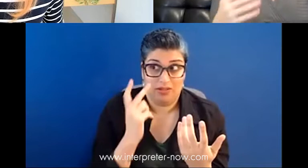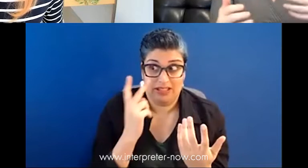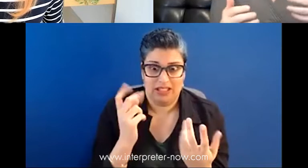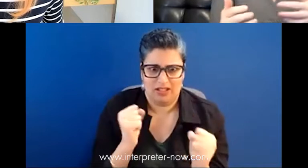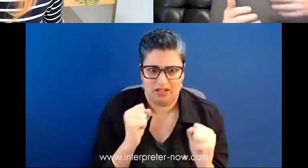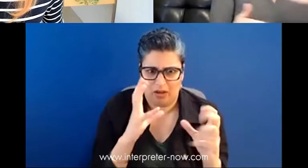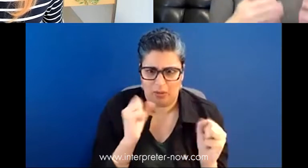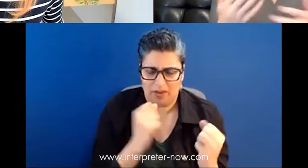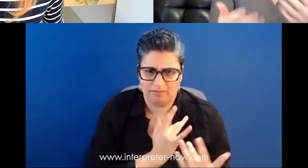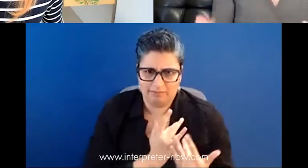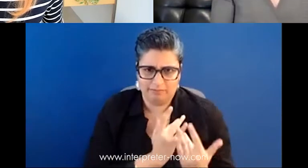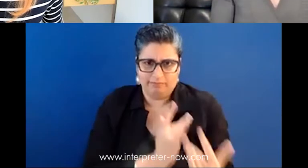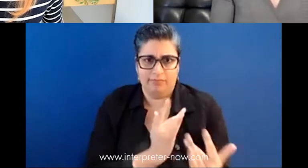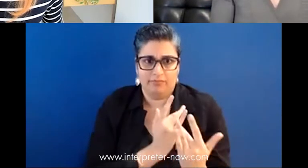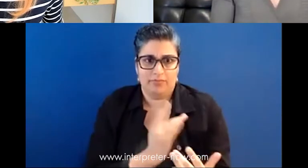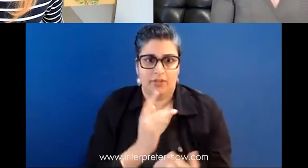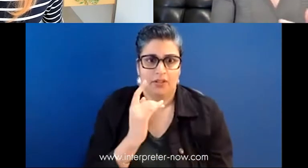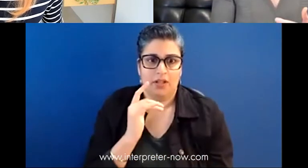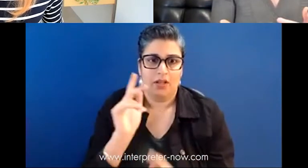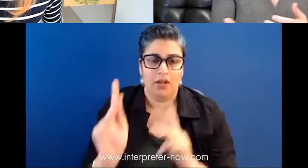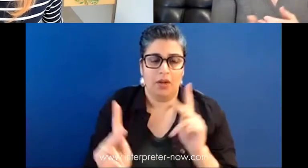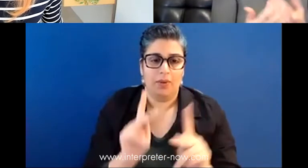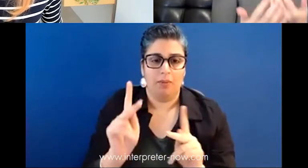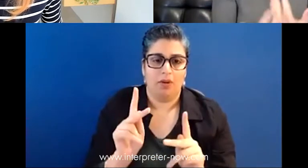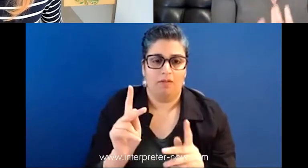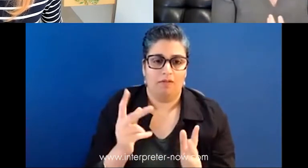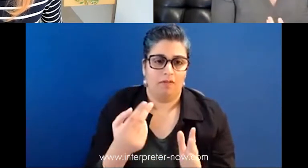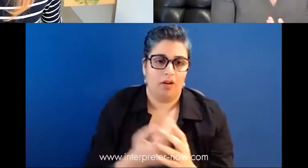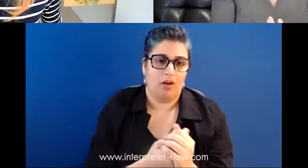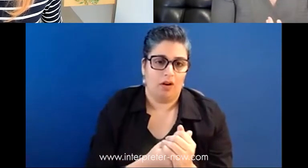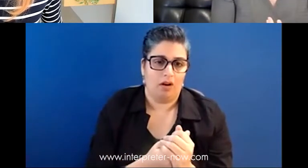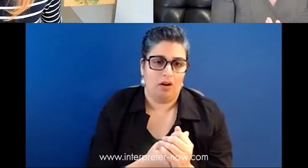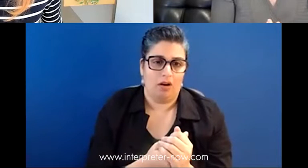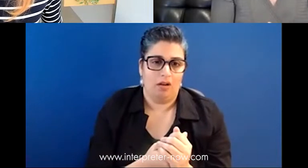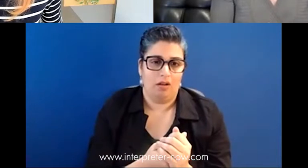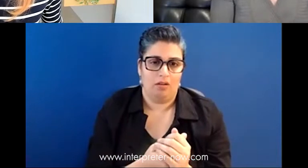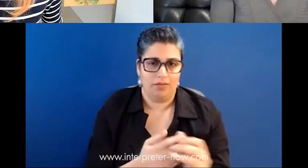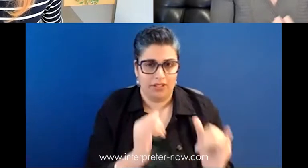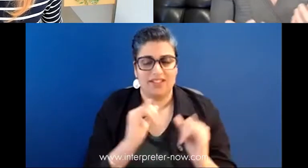to people for homophilia, as it's called, to be with people that are like you.